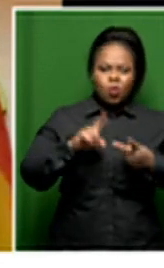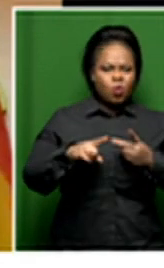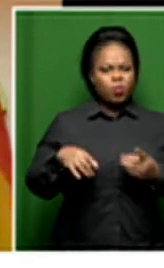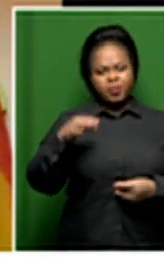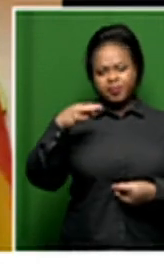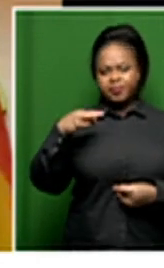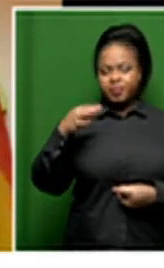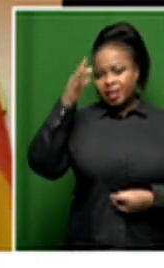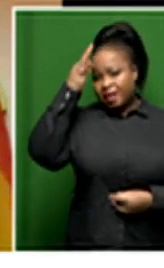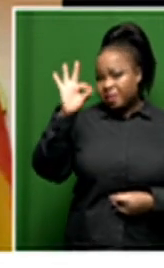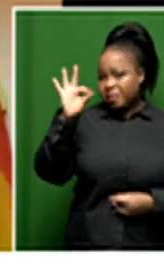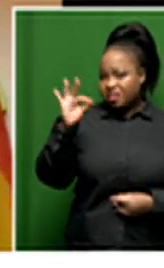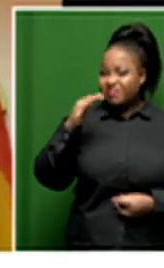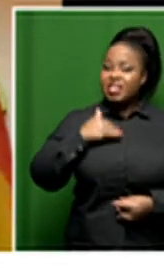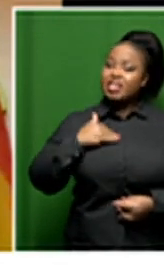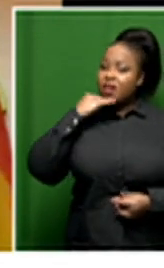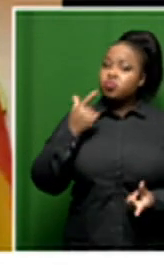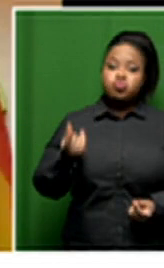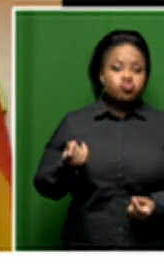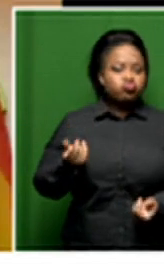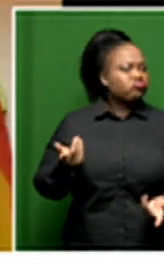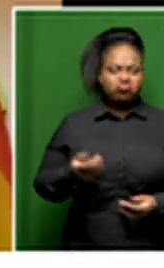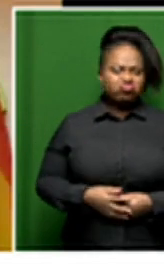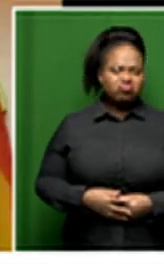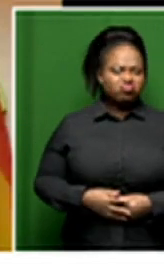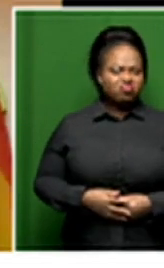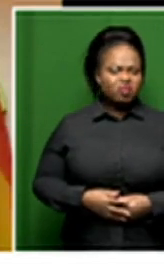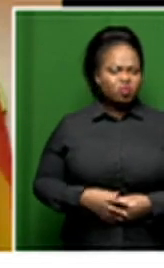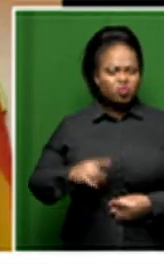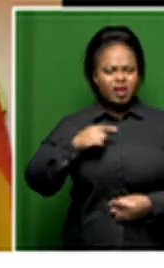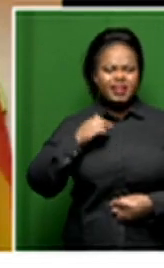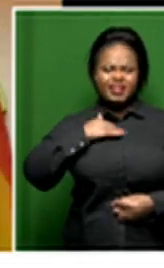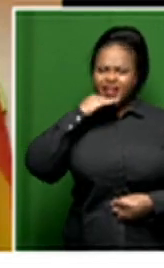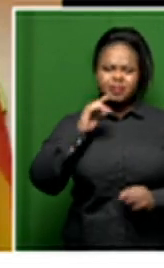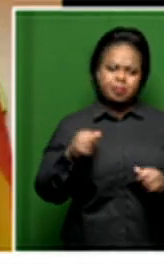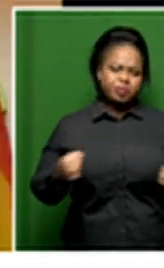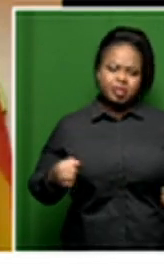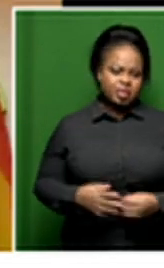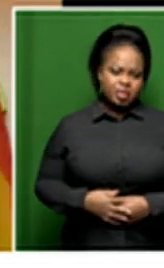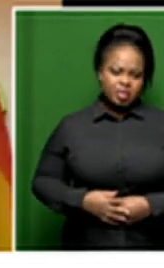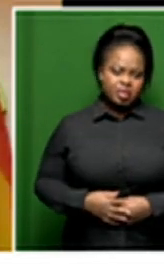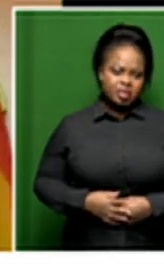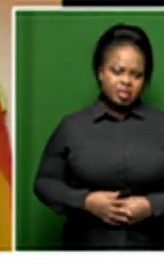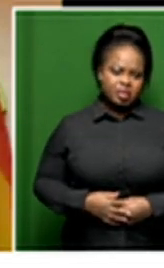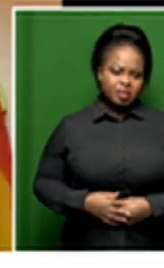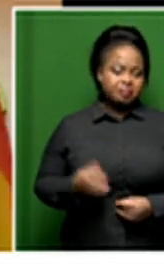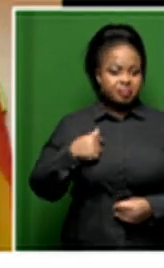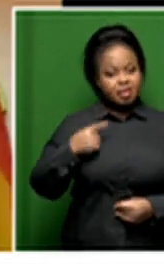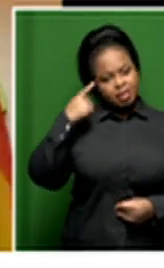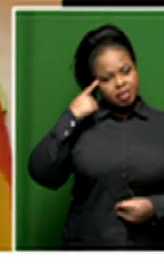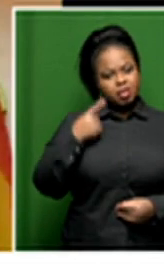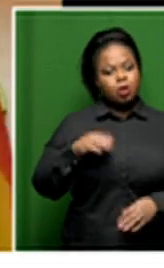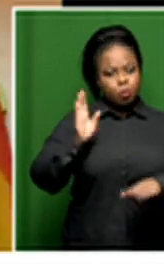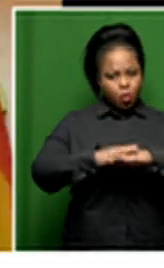doing enough? Enough, it's a very understatement Leanne. I think government can